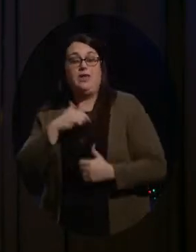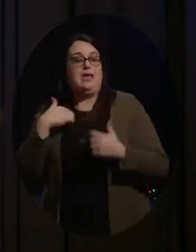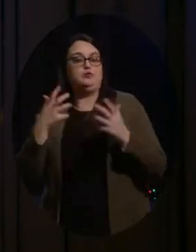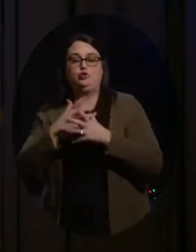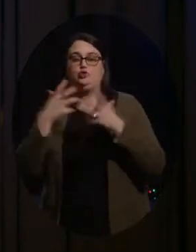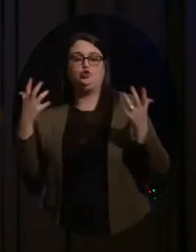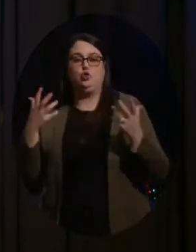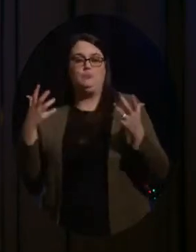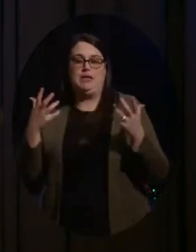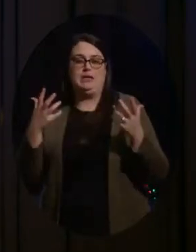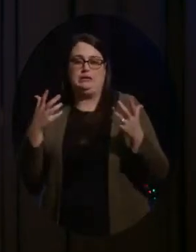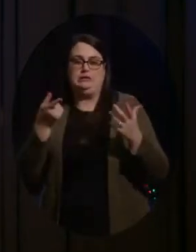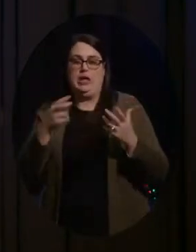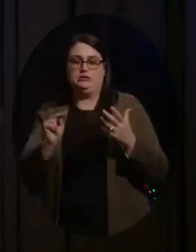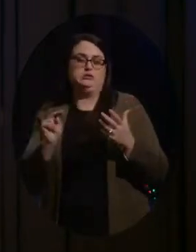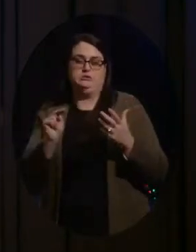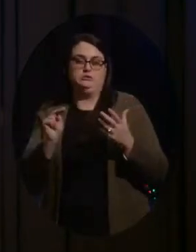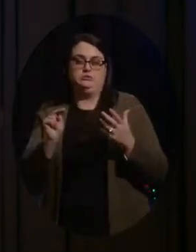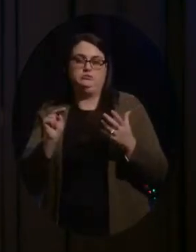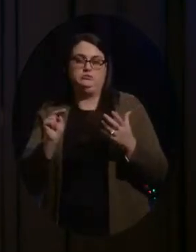many damn guns.